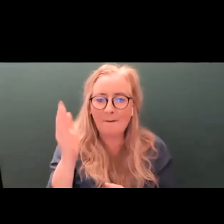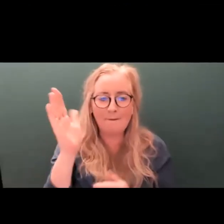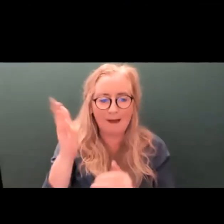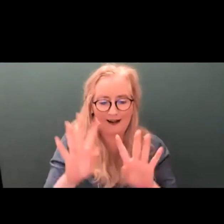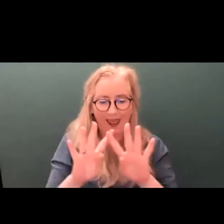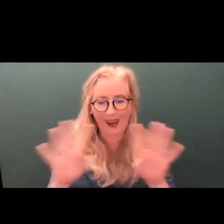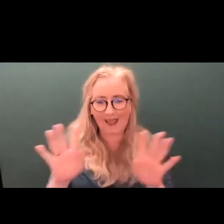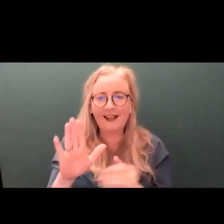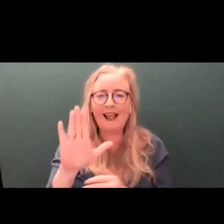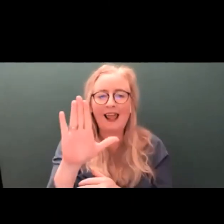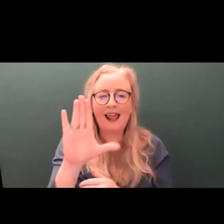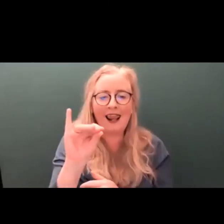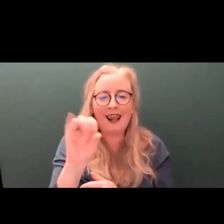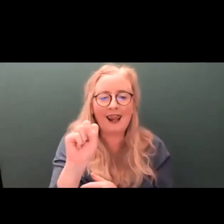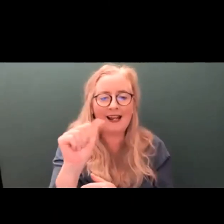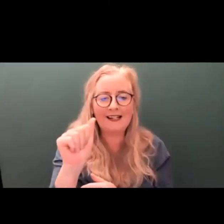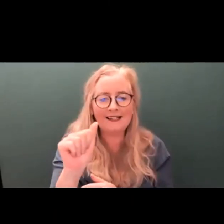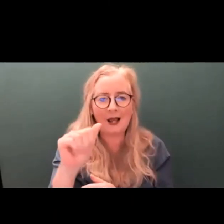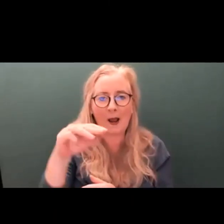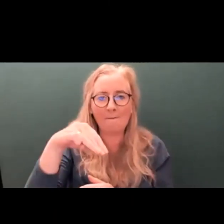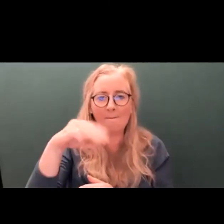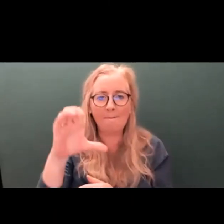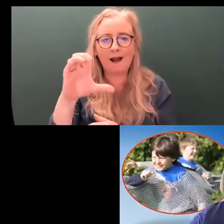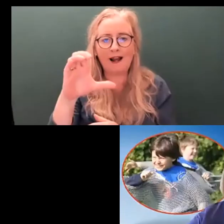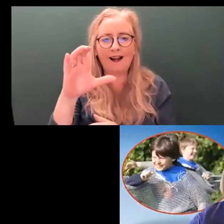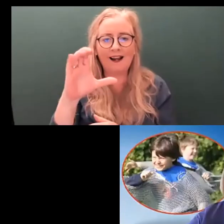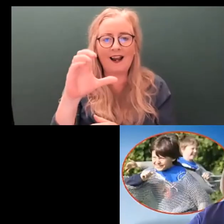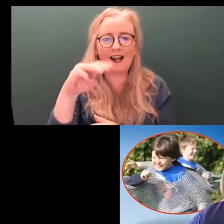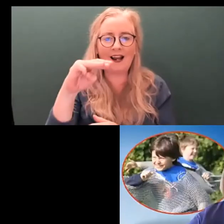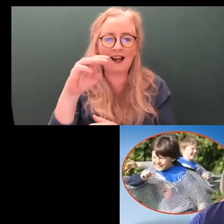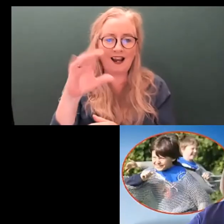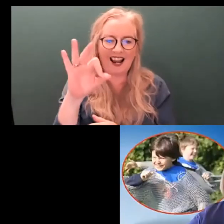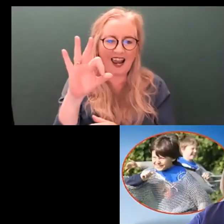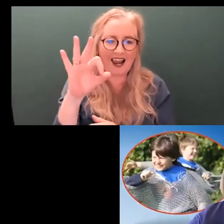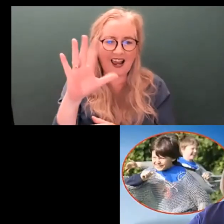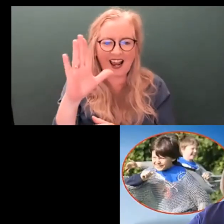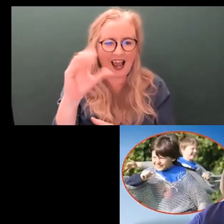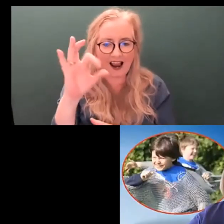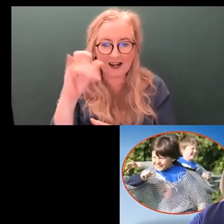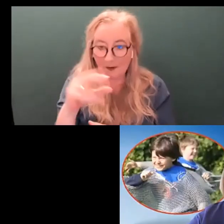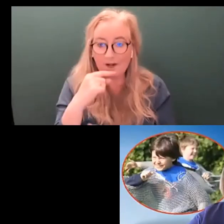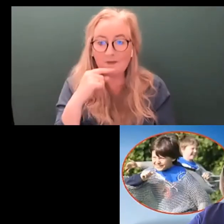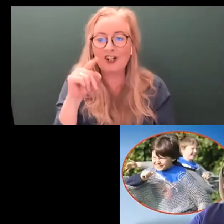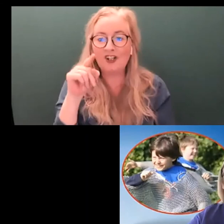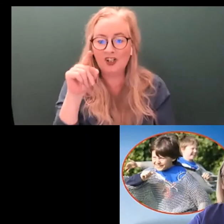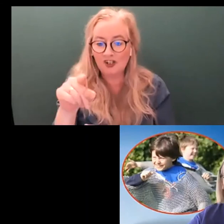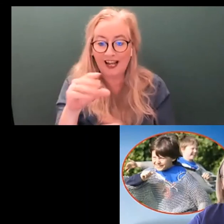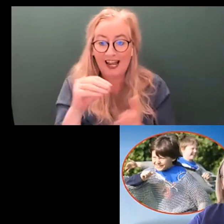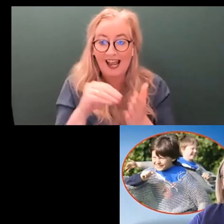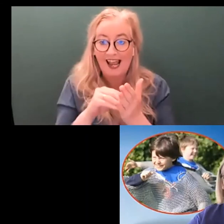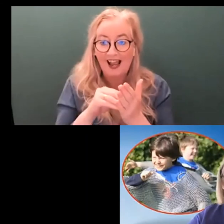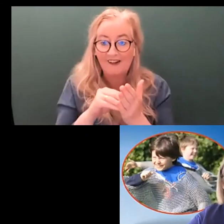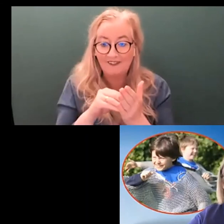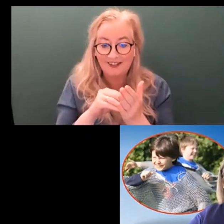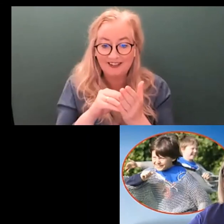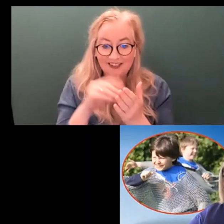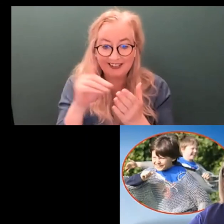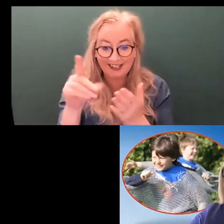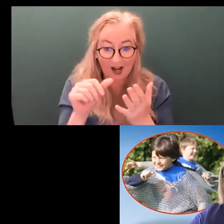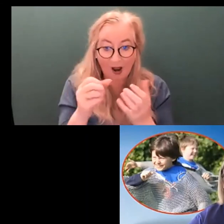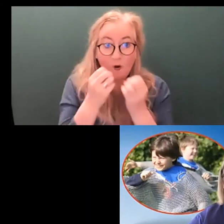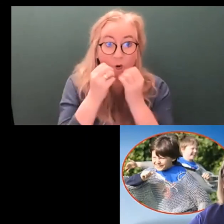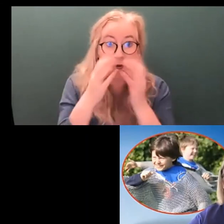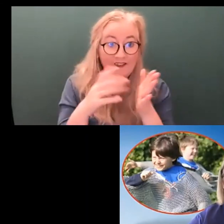Lisanne McLachlan. I have a complaint to make immediately, Lisanne, because you have to be six to 12 to take part in her wonderful